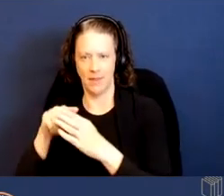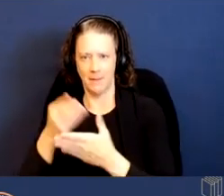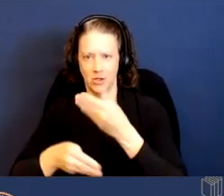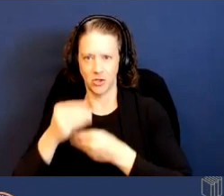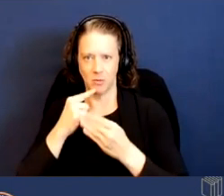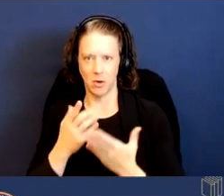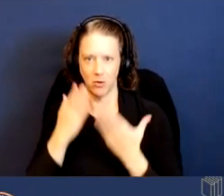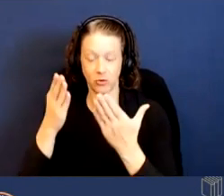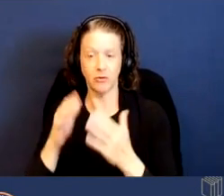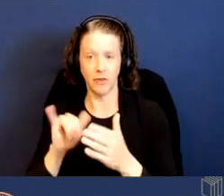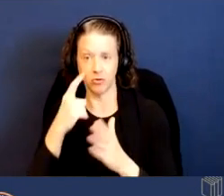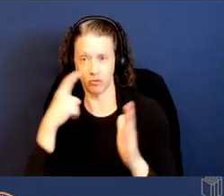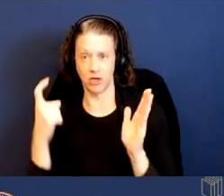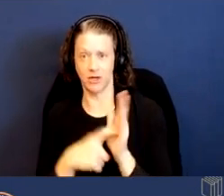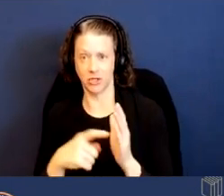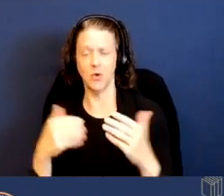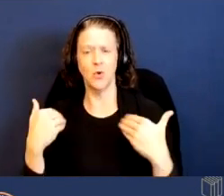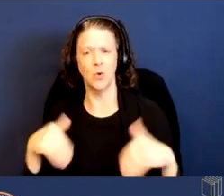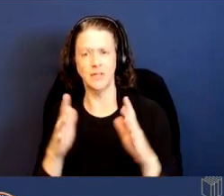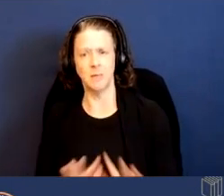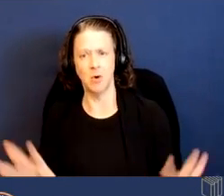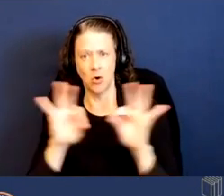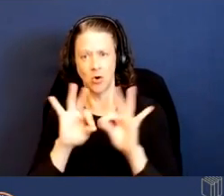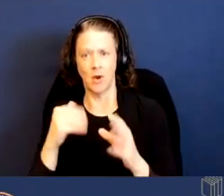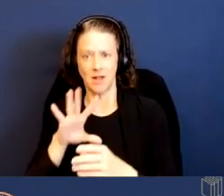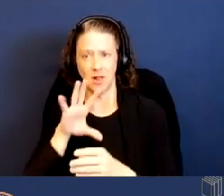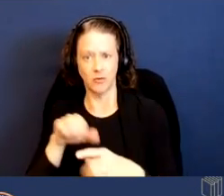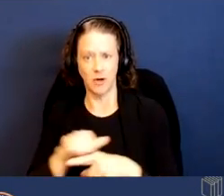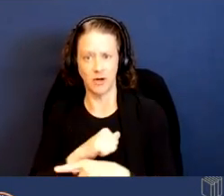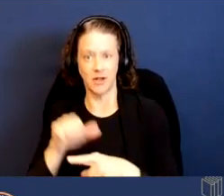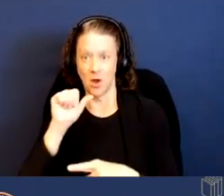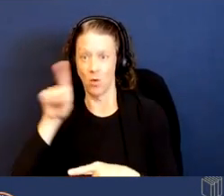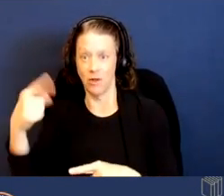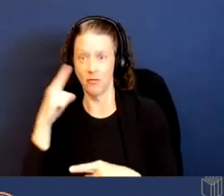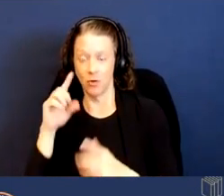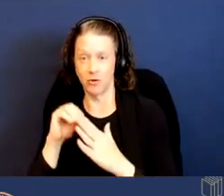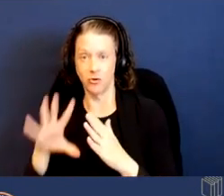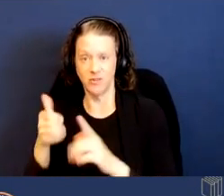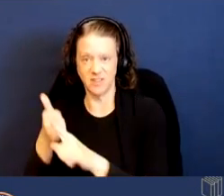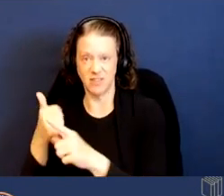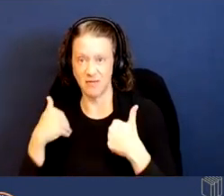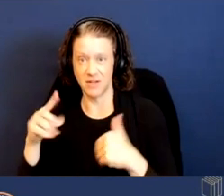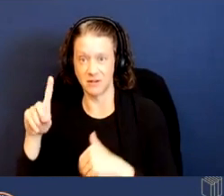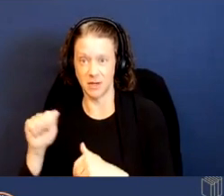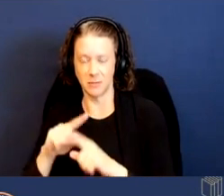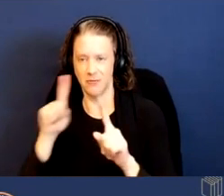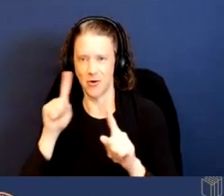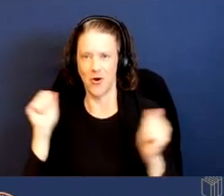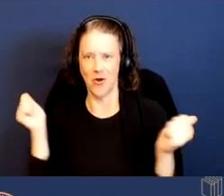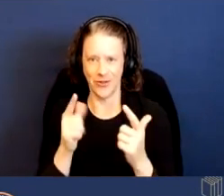of the importance of inclusive practices, not only for our students with disabilities, but for all students. And so you see it here